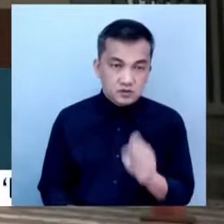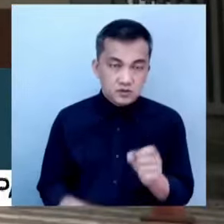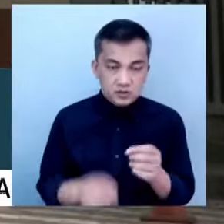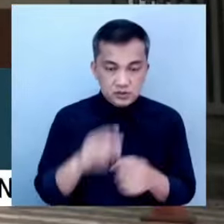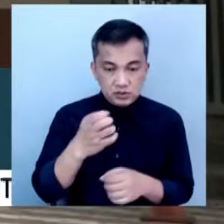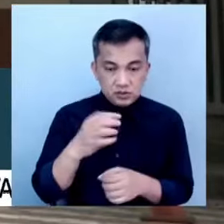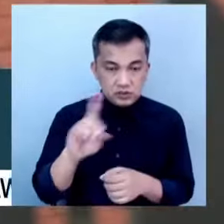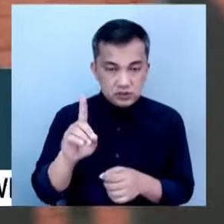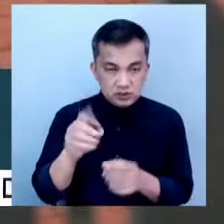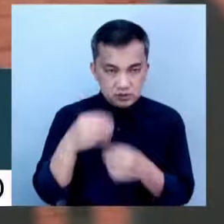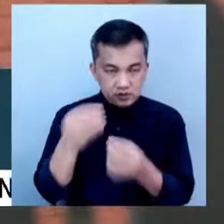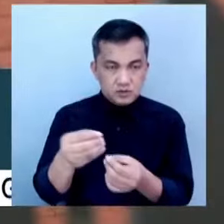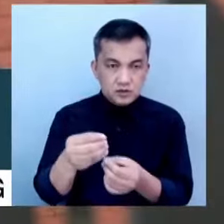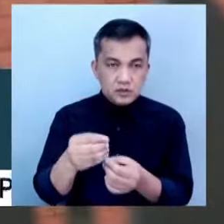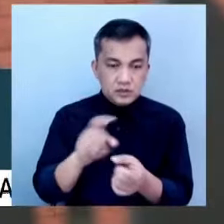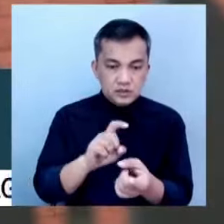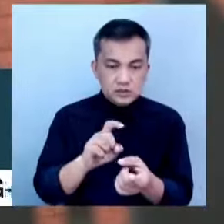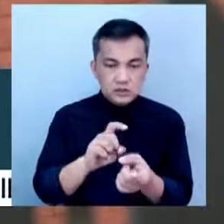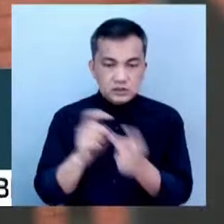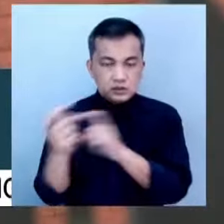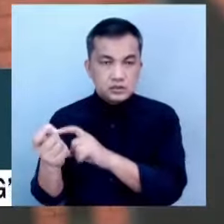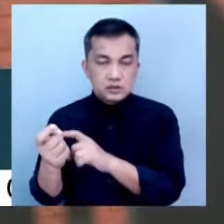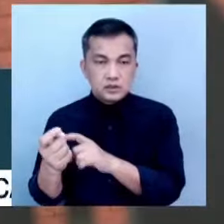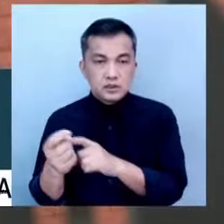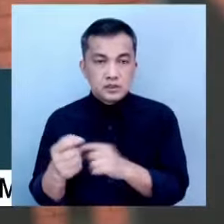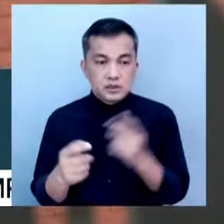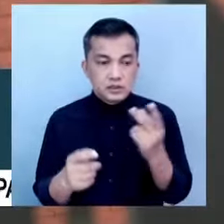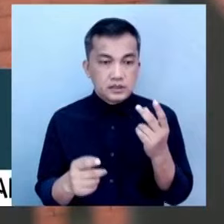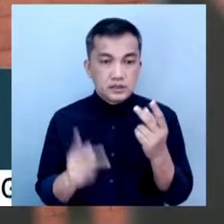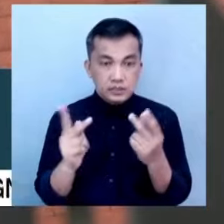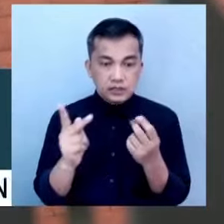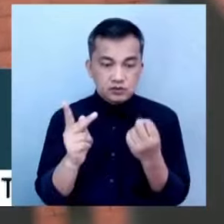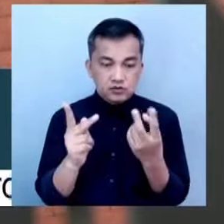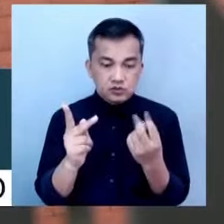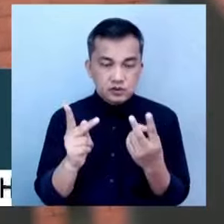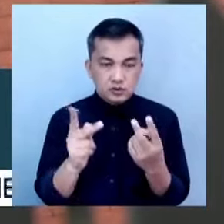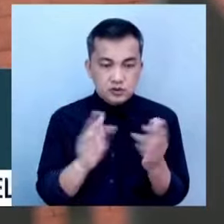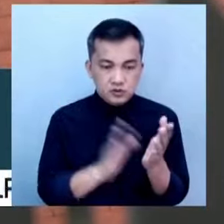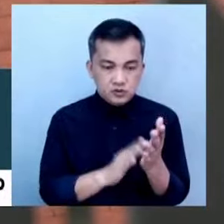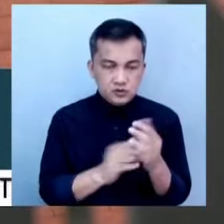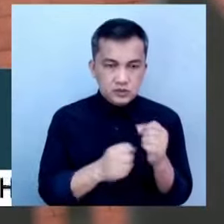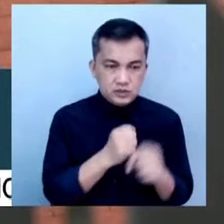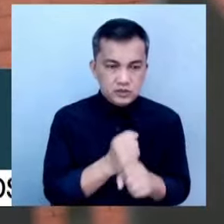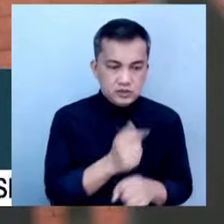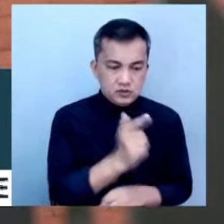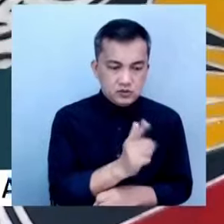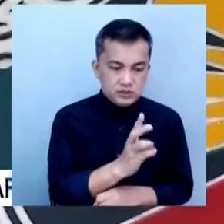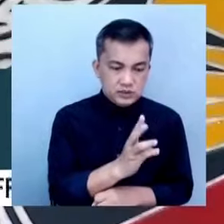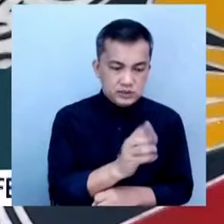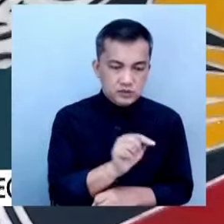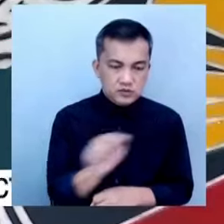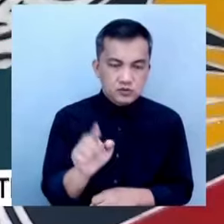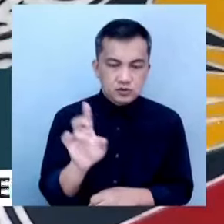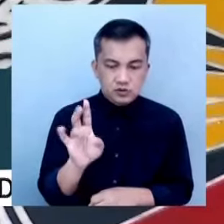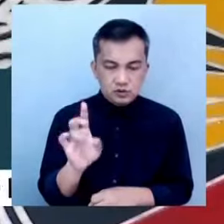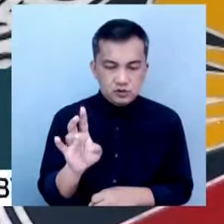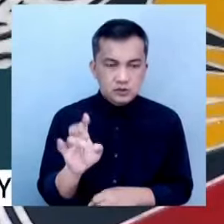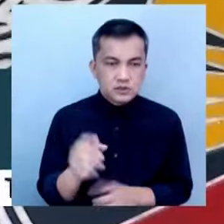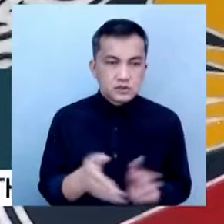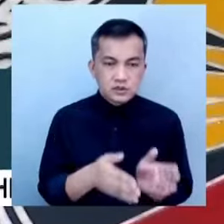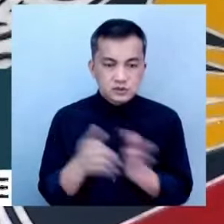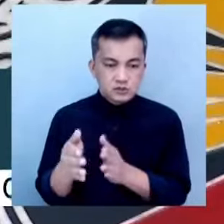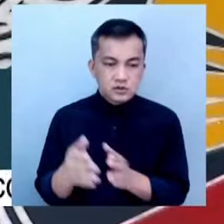the transition period of the K-12 curriculum or from school years 2016 to 2017 and 2020